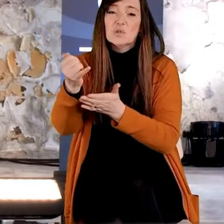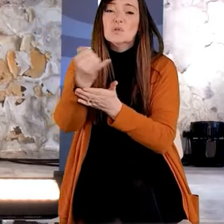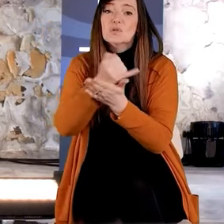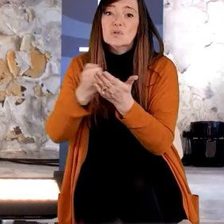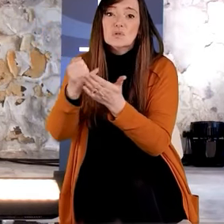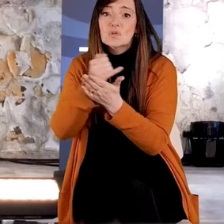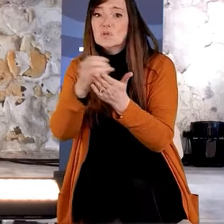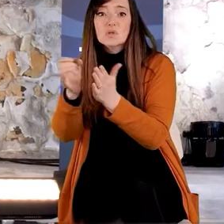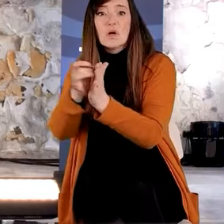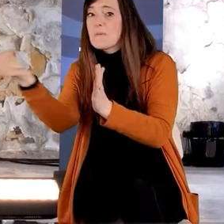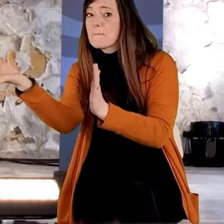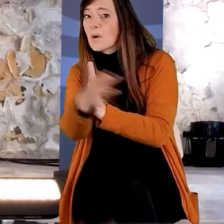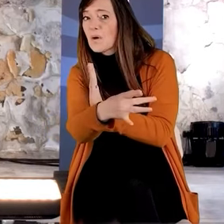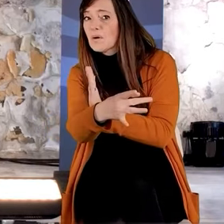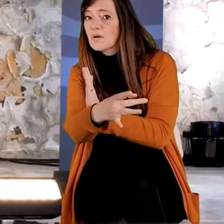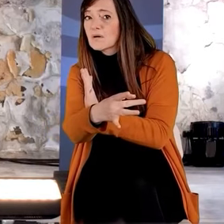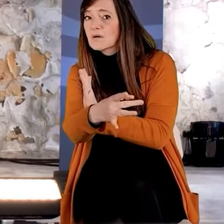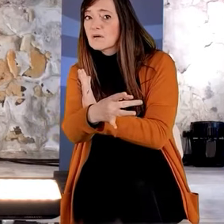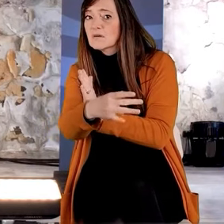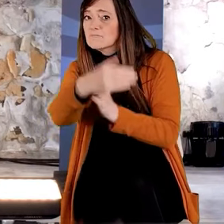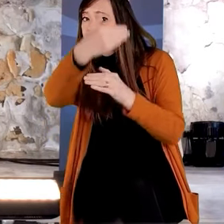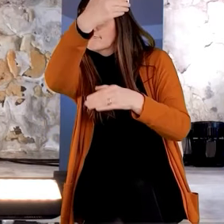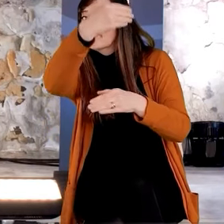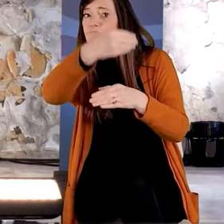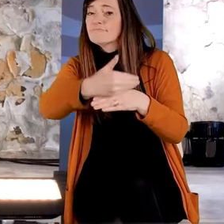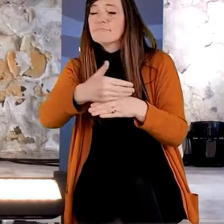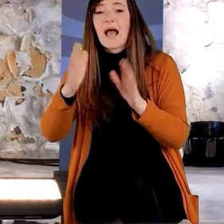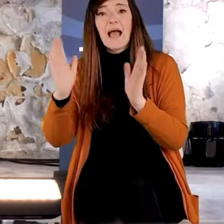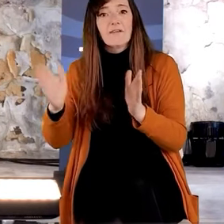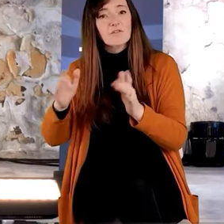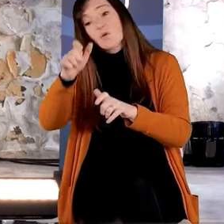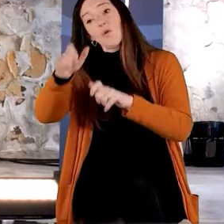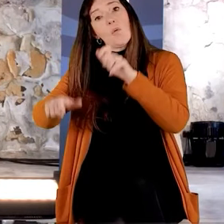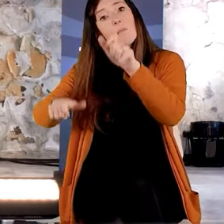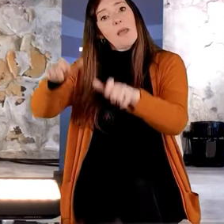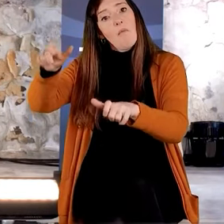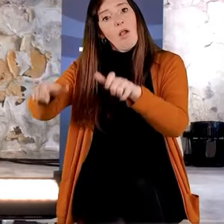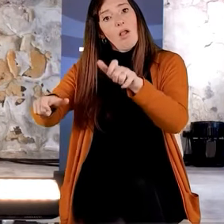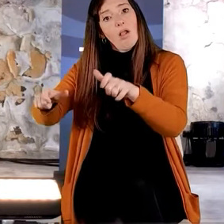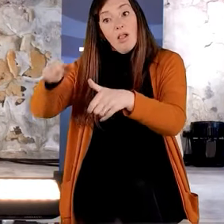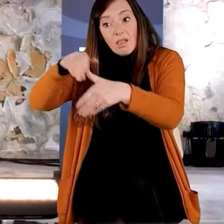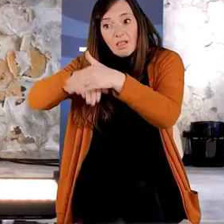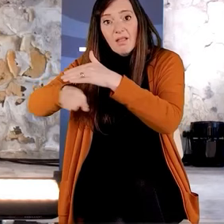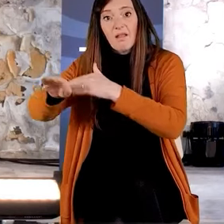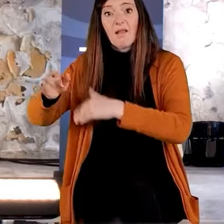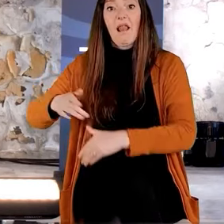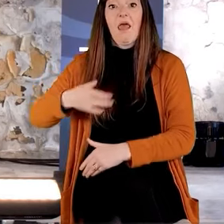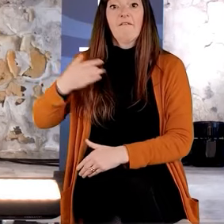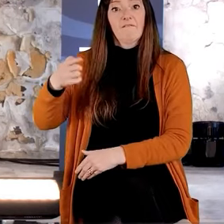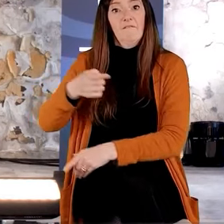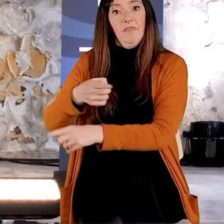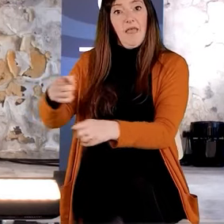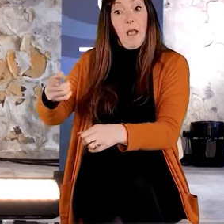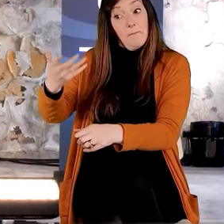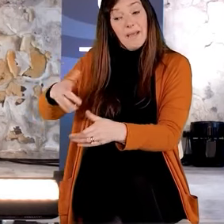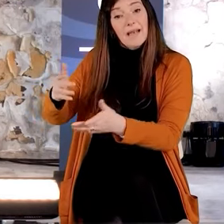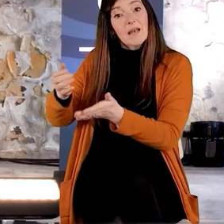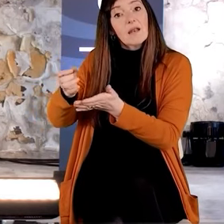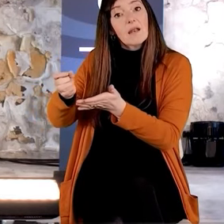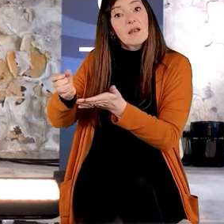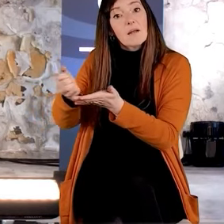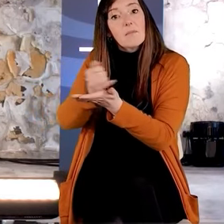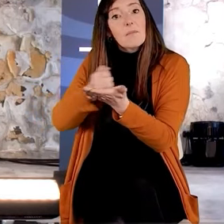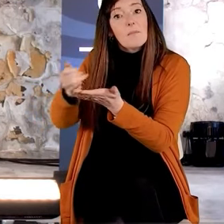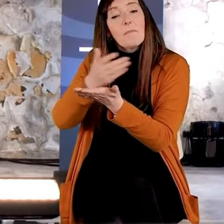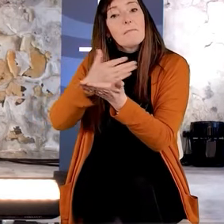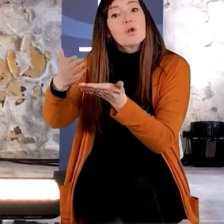have these things excluded from them. And they've got to have people living in them who've been purified and changed by